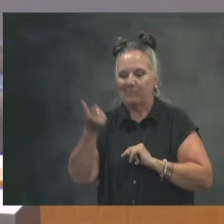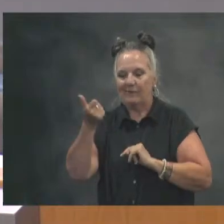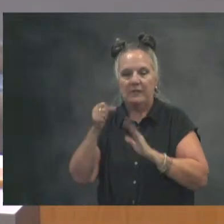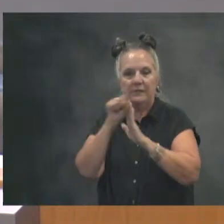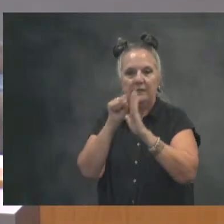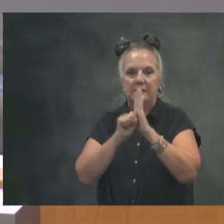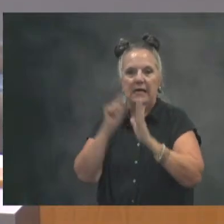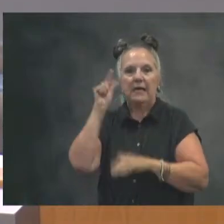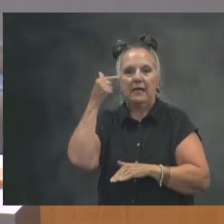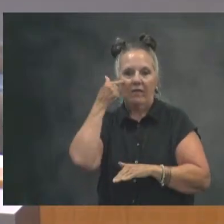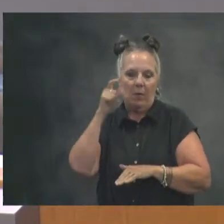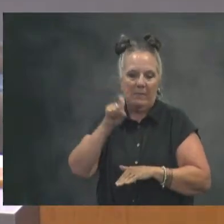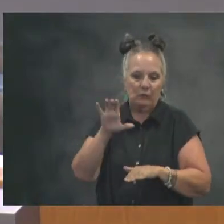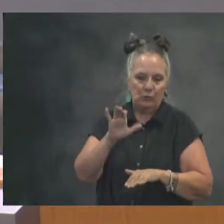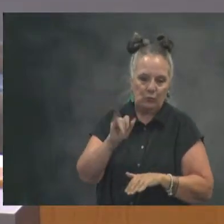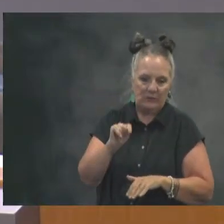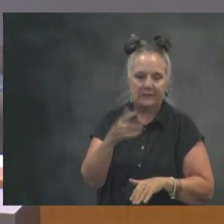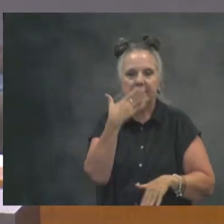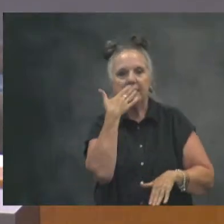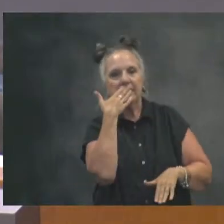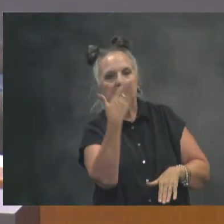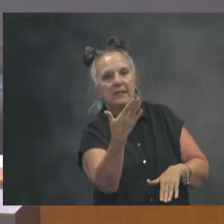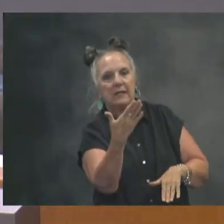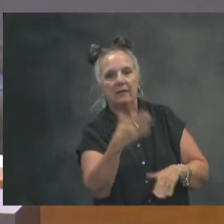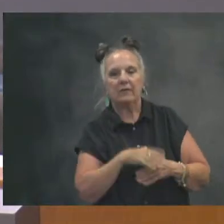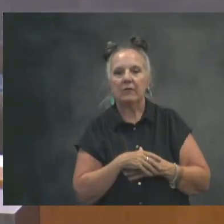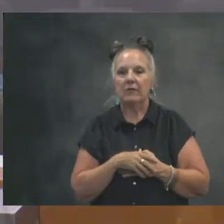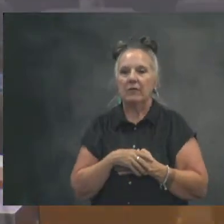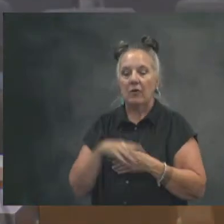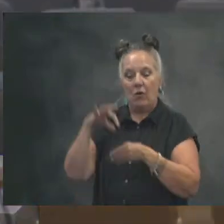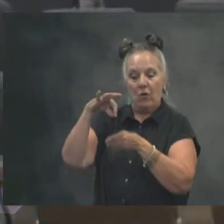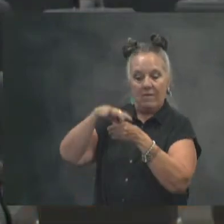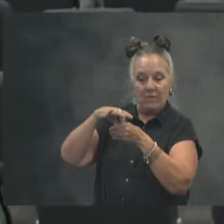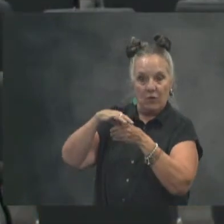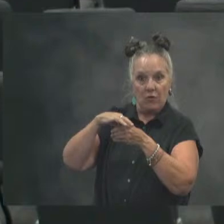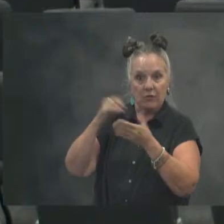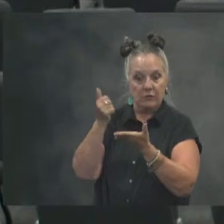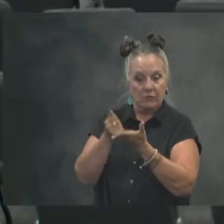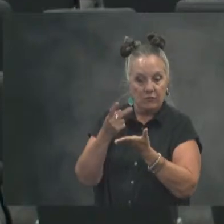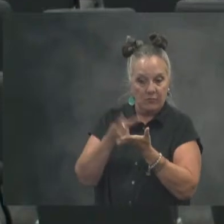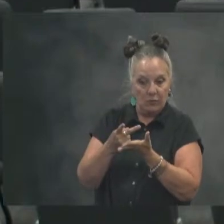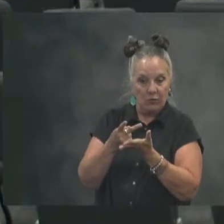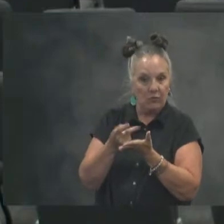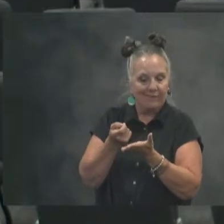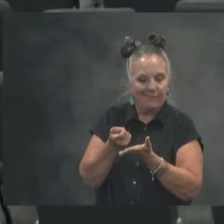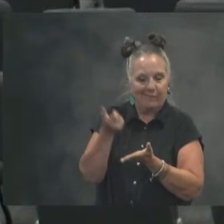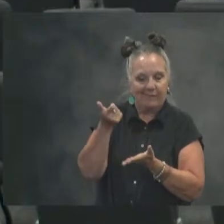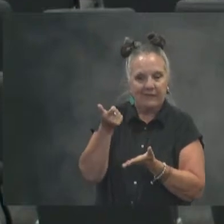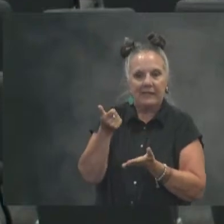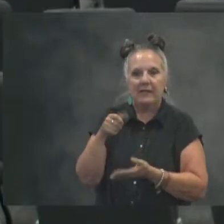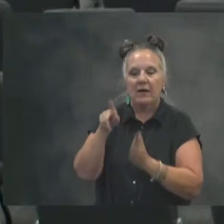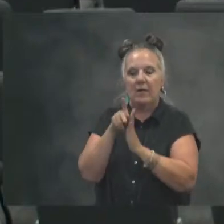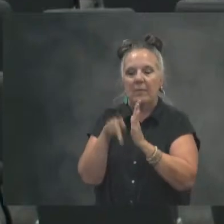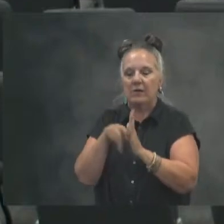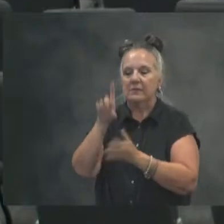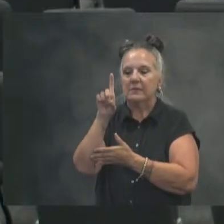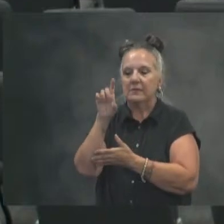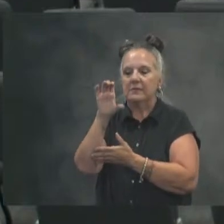government. Thank you, Mr. Stauffer. So we're voting to approve the second reading to rescind policy